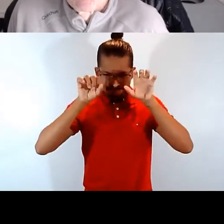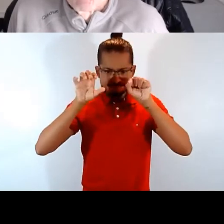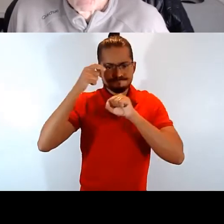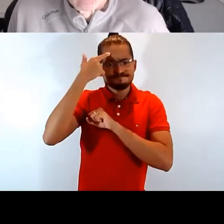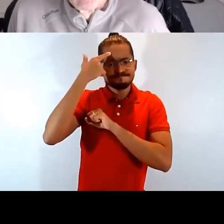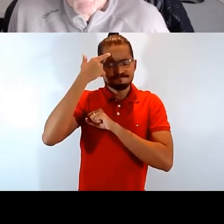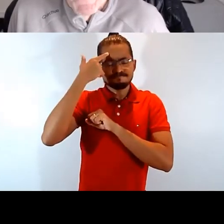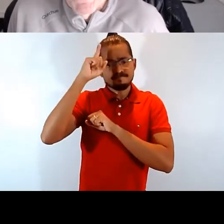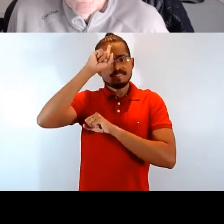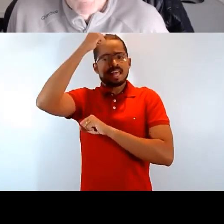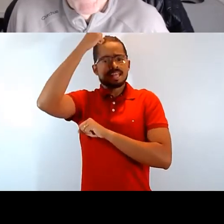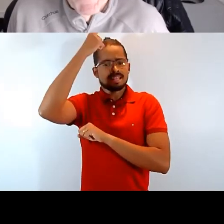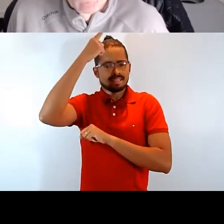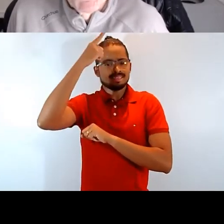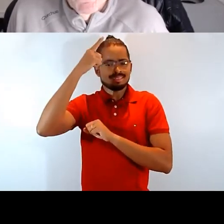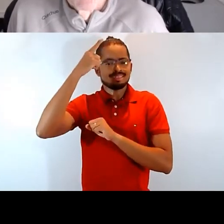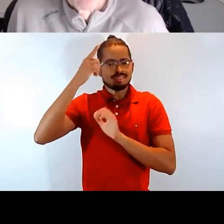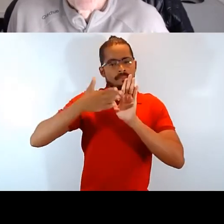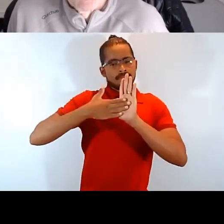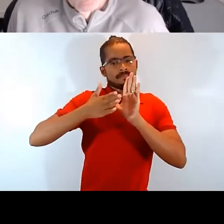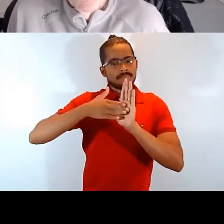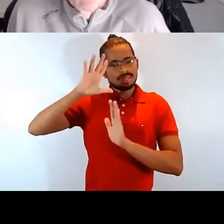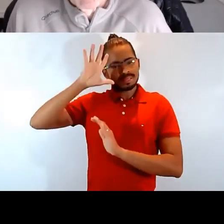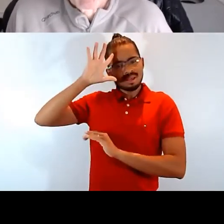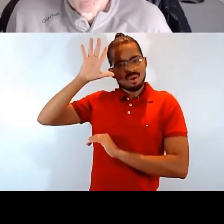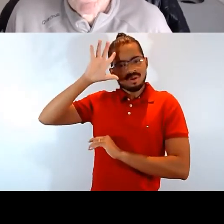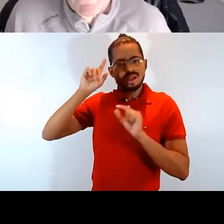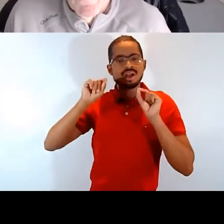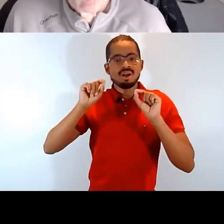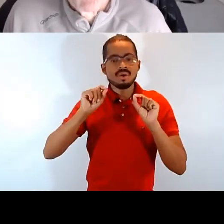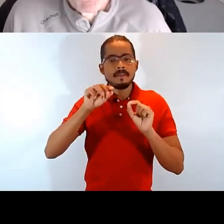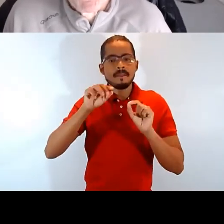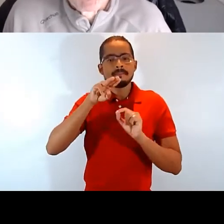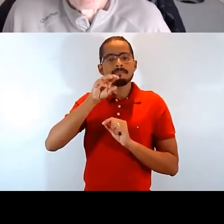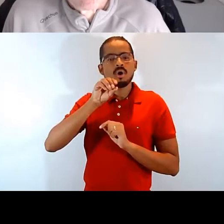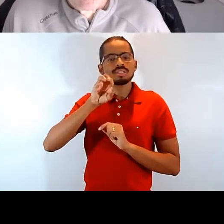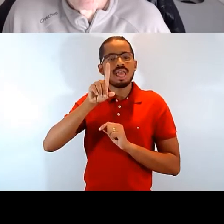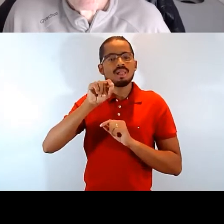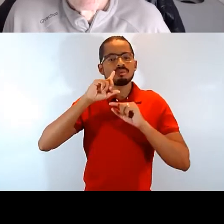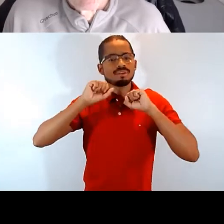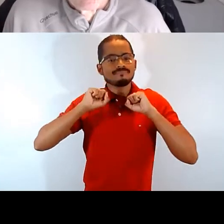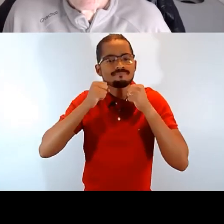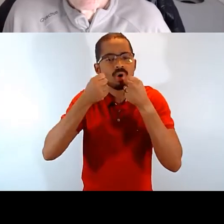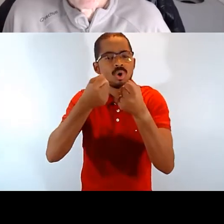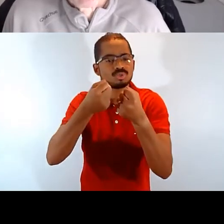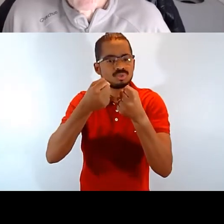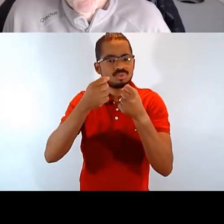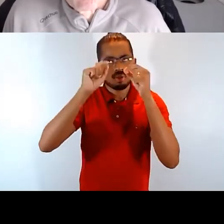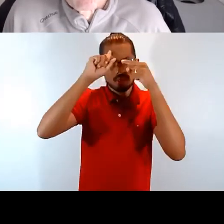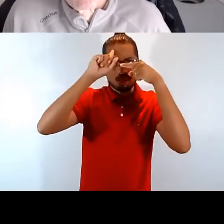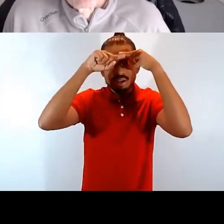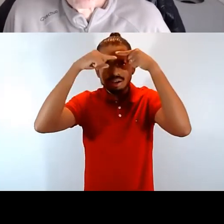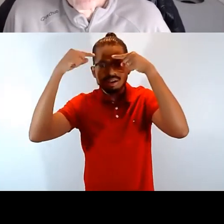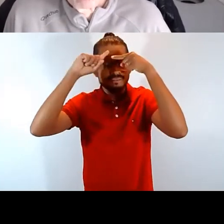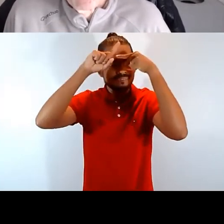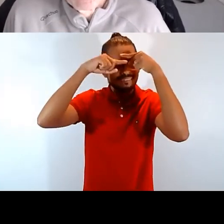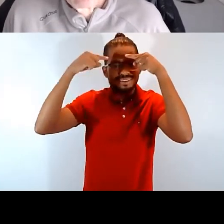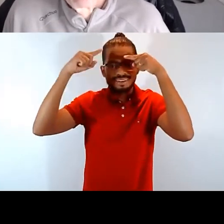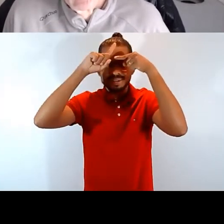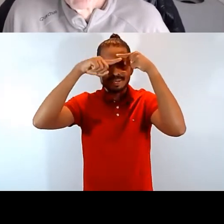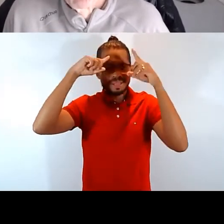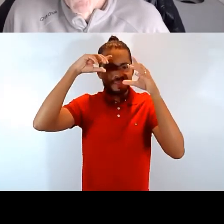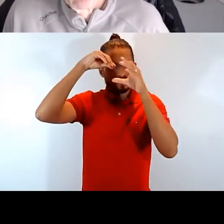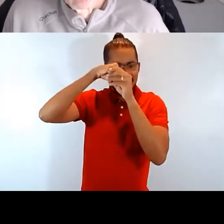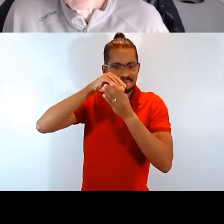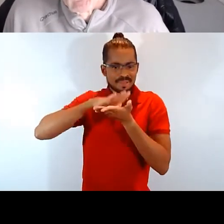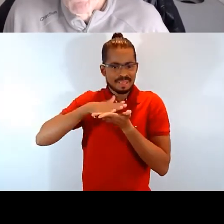explain these limits that I saw. But still, I'm afraid I started with a basic